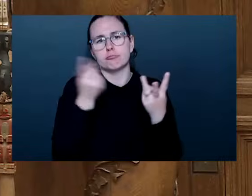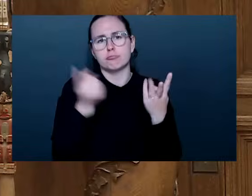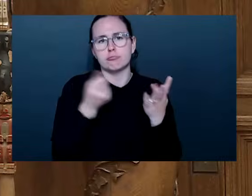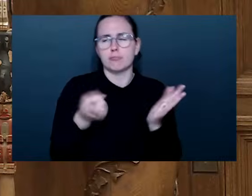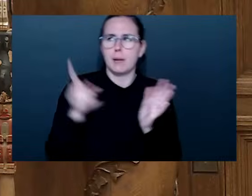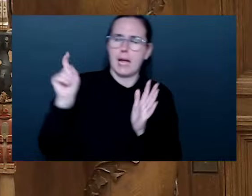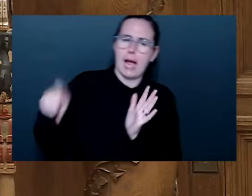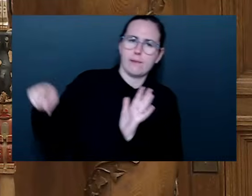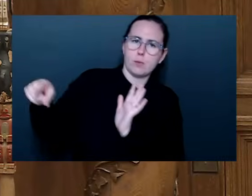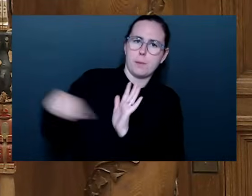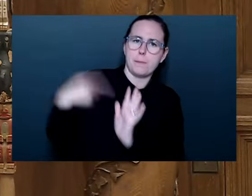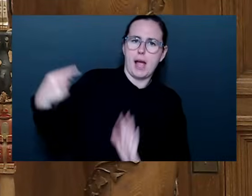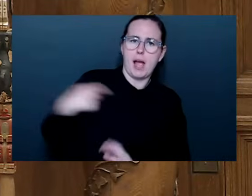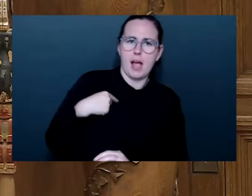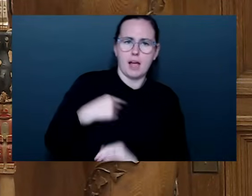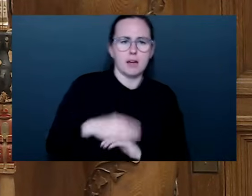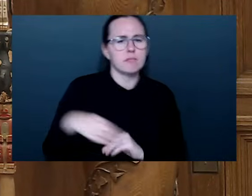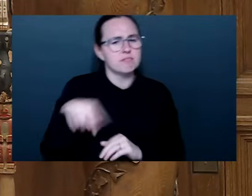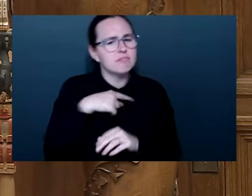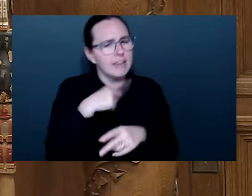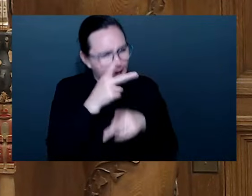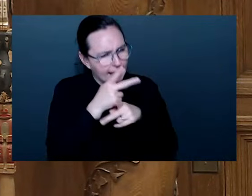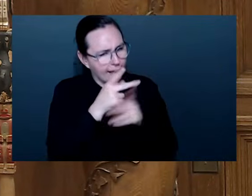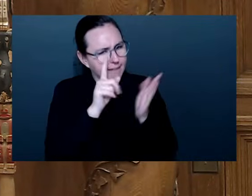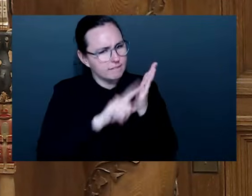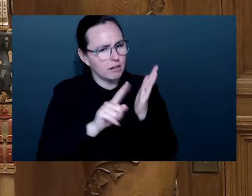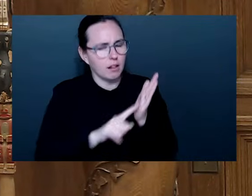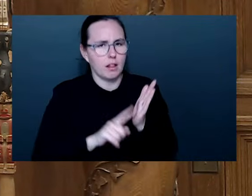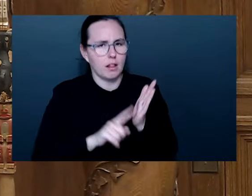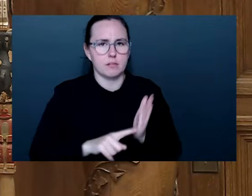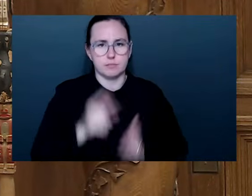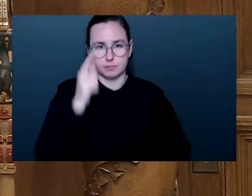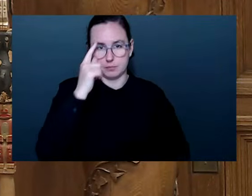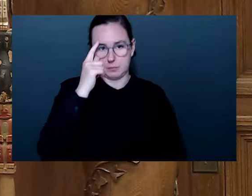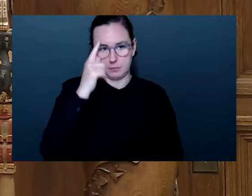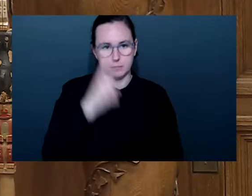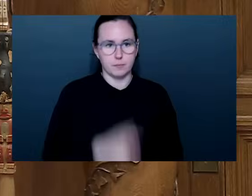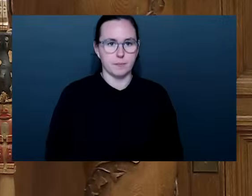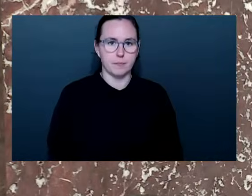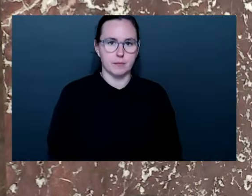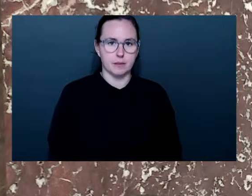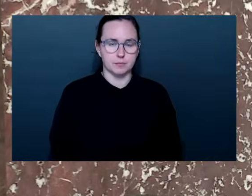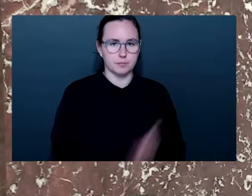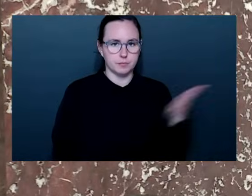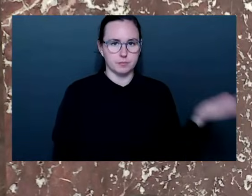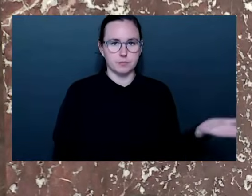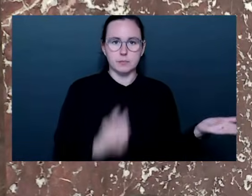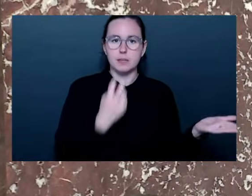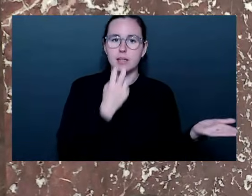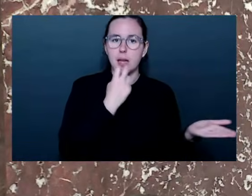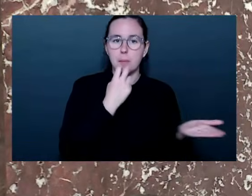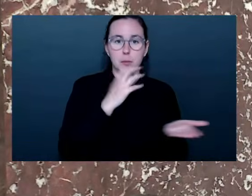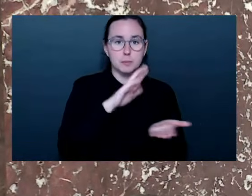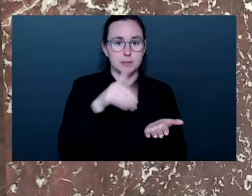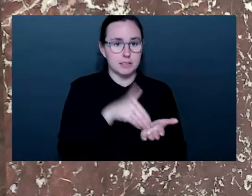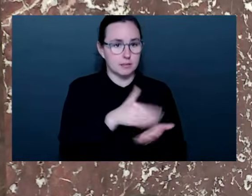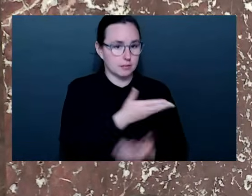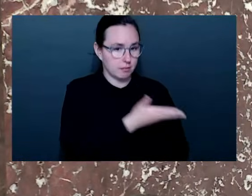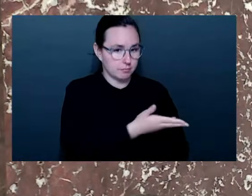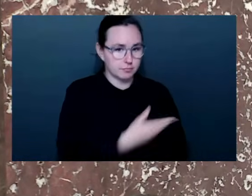Member for Kamloops Centre. Thank you, Mr. Speaker. Well, it's clear why the construction industry is worried about the government exempting themselves from prompt payment, I